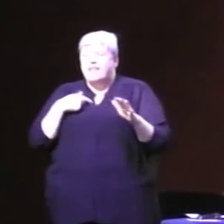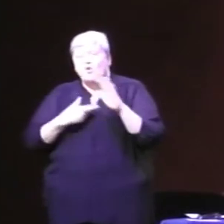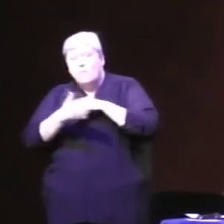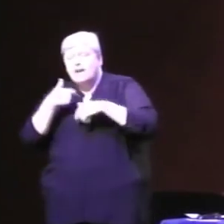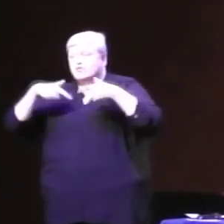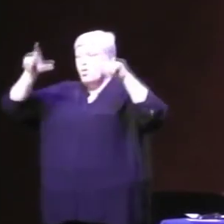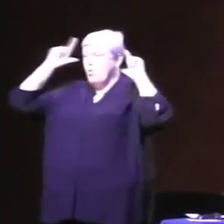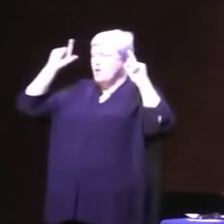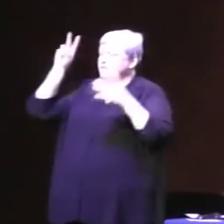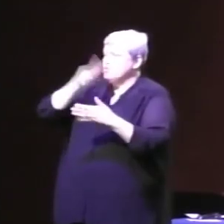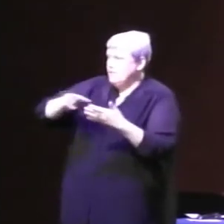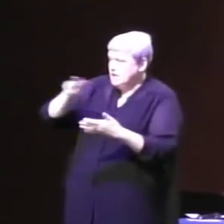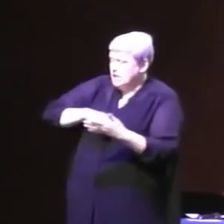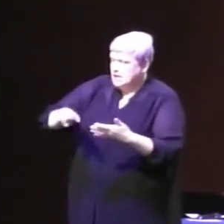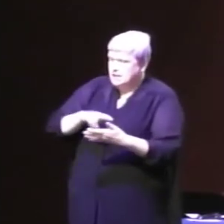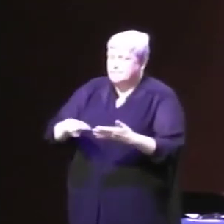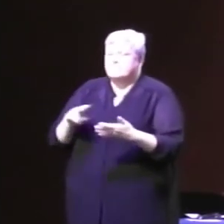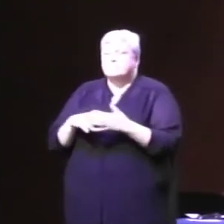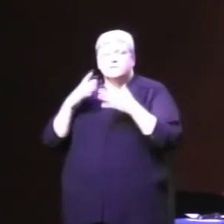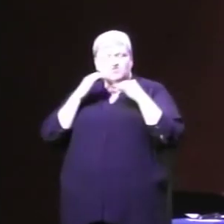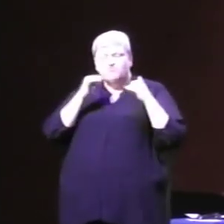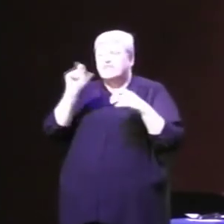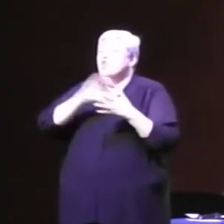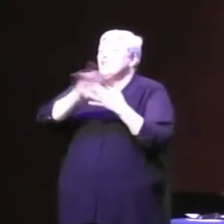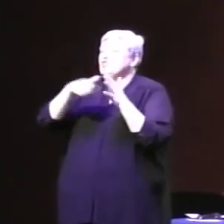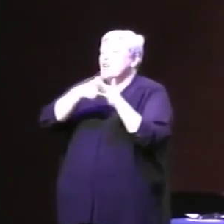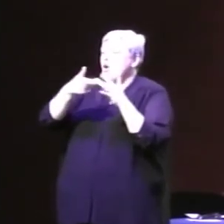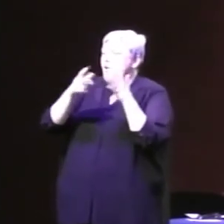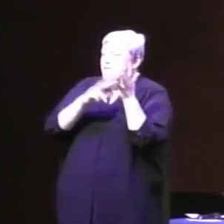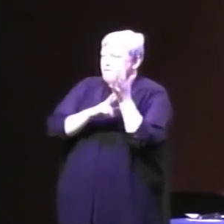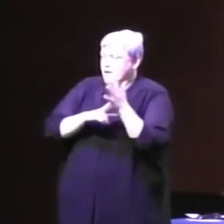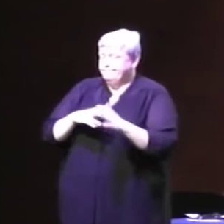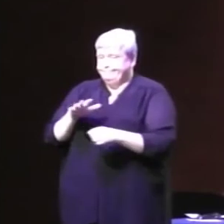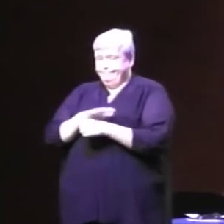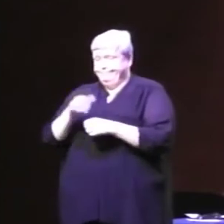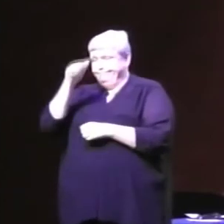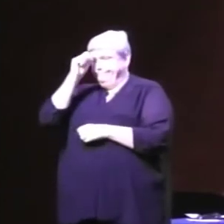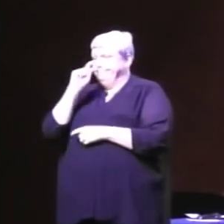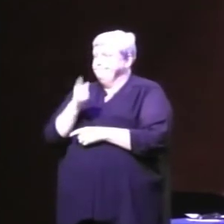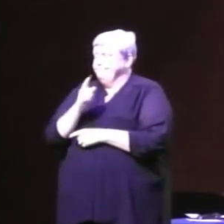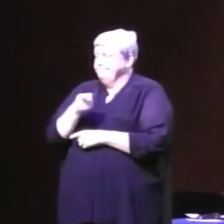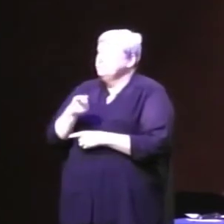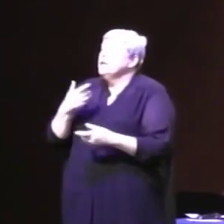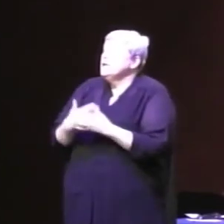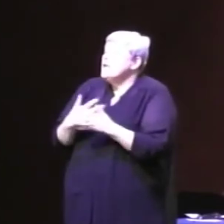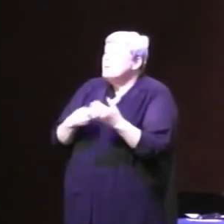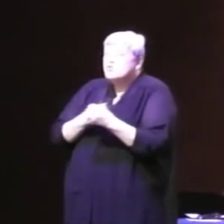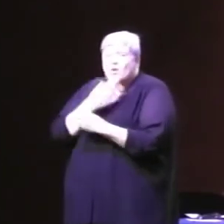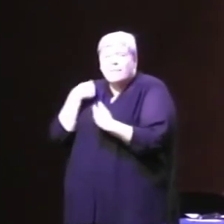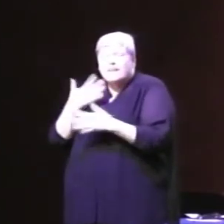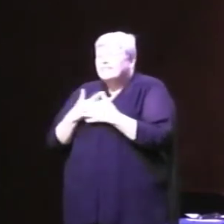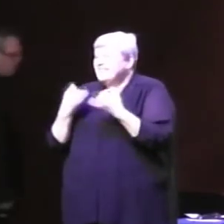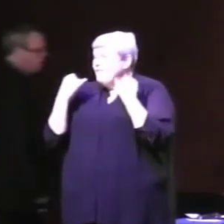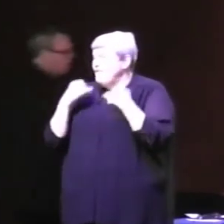Lords for a reading on DOCAS, or Chekhov as it is also known. The Tories have suffered many defeats in the Lords over the